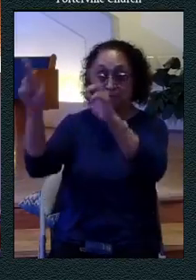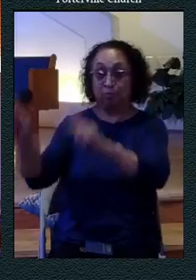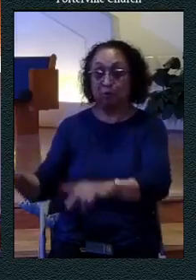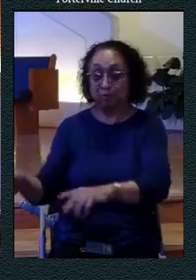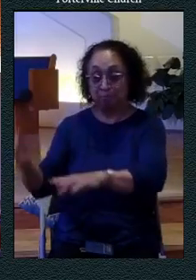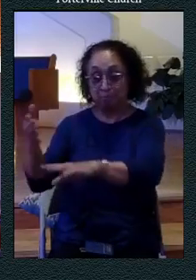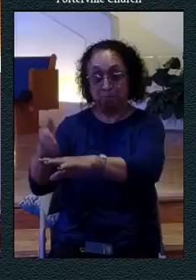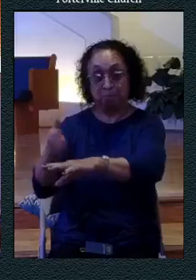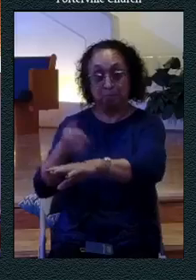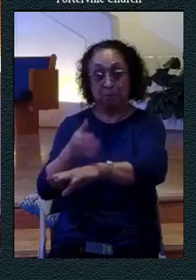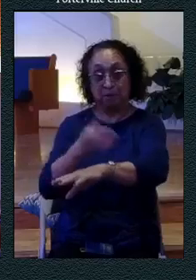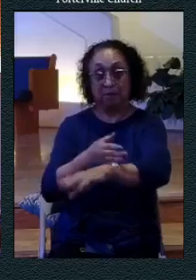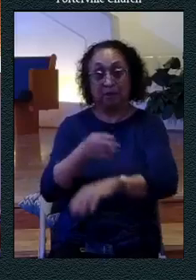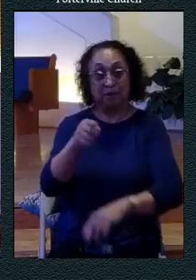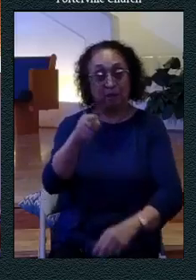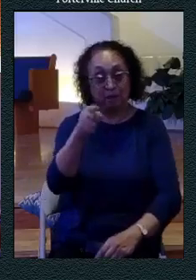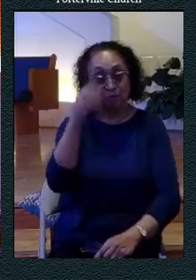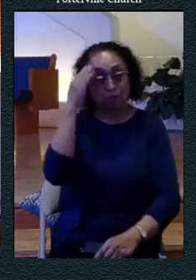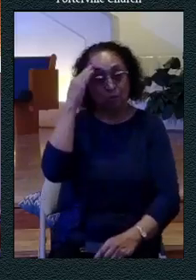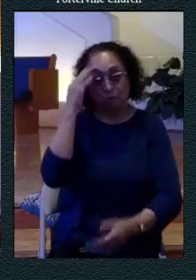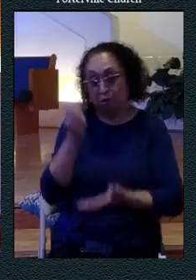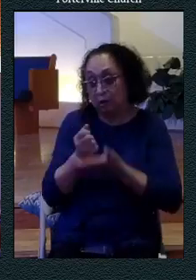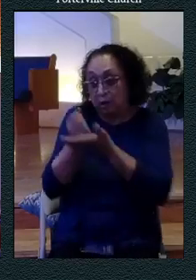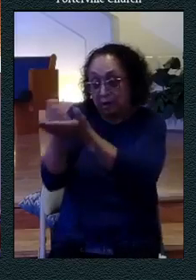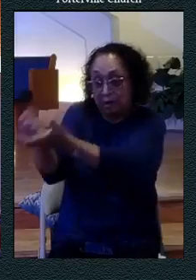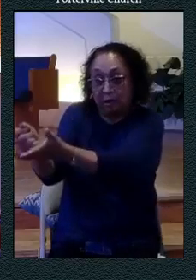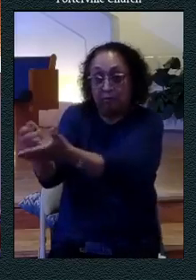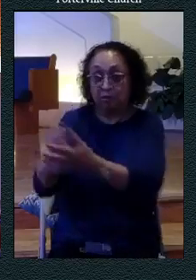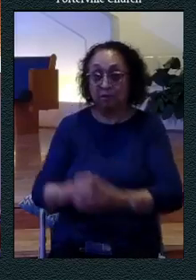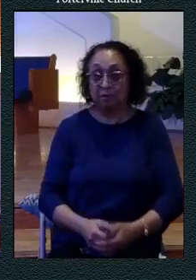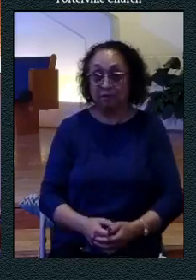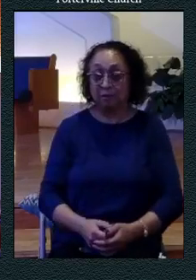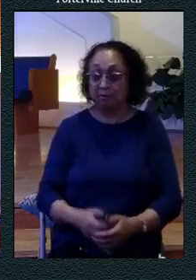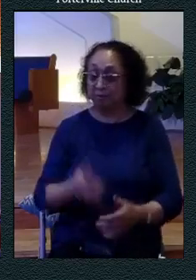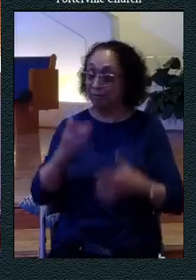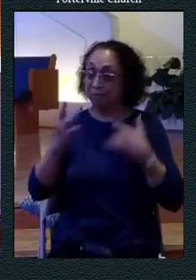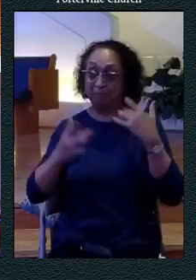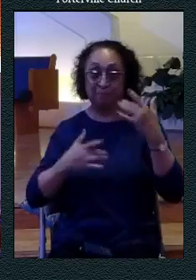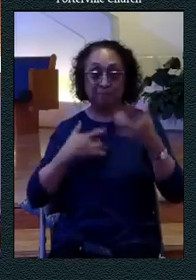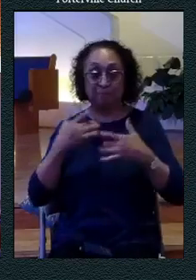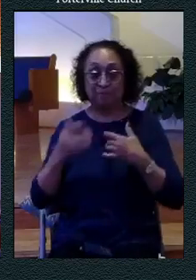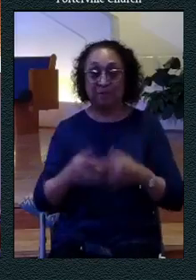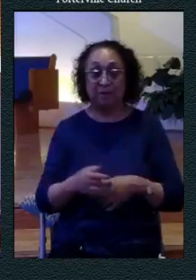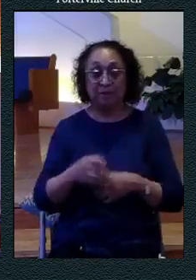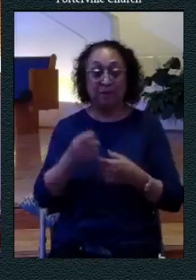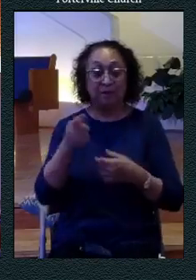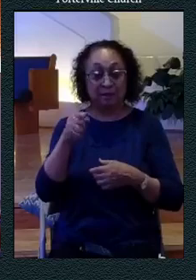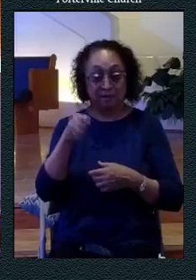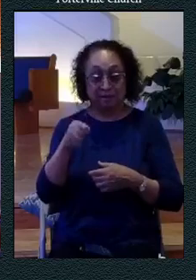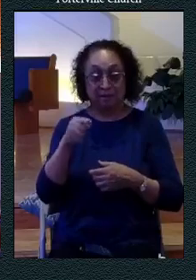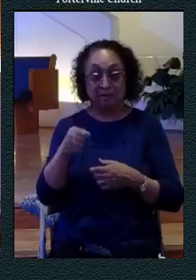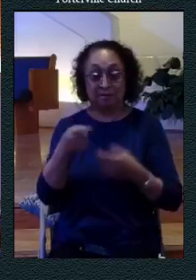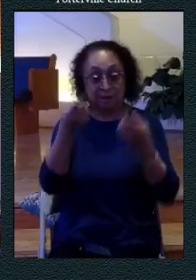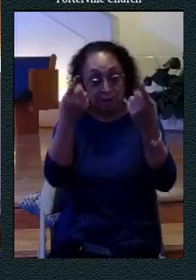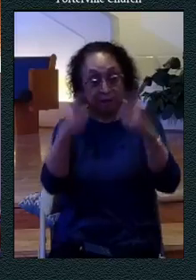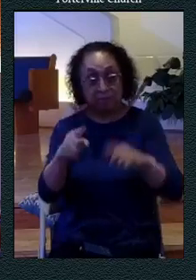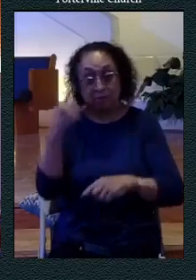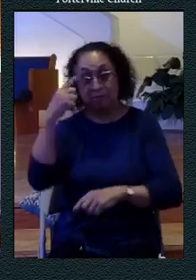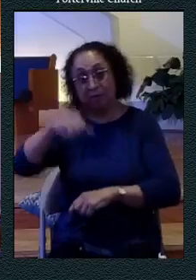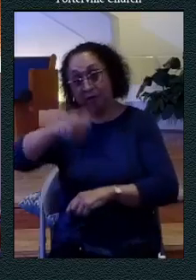behalf. These are some of the benefits. So these things only come when we partner with God to take